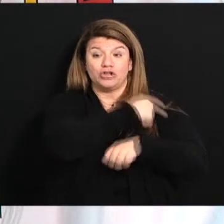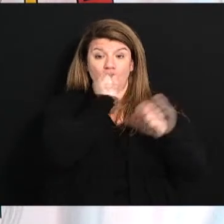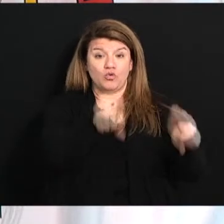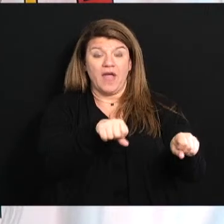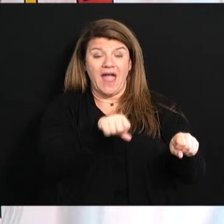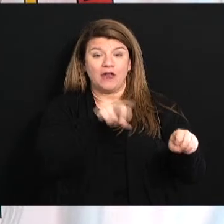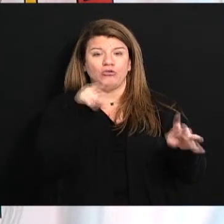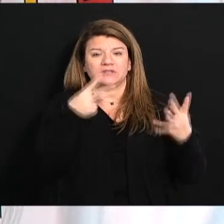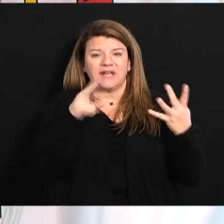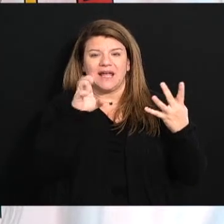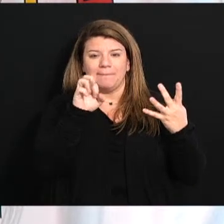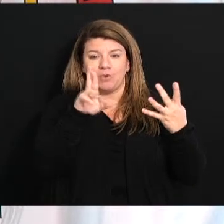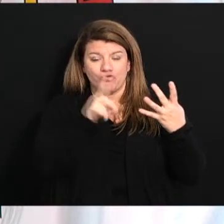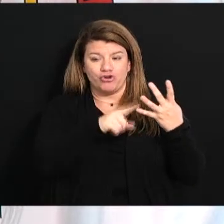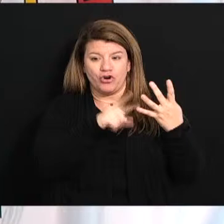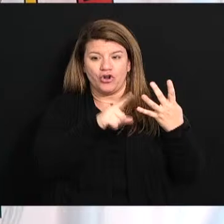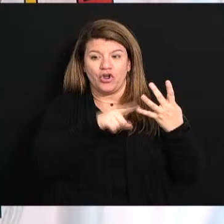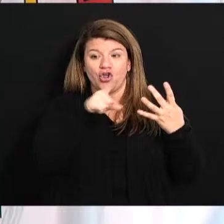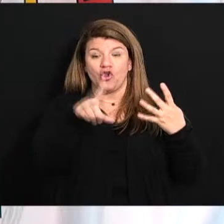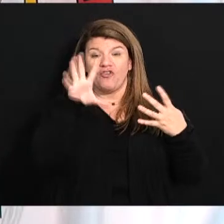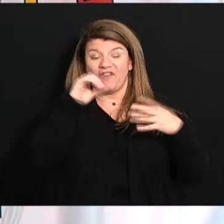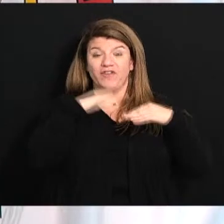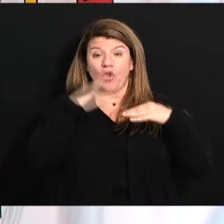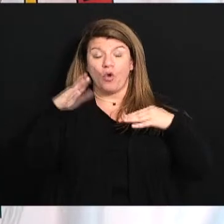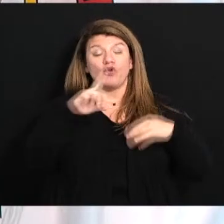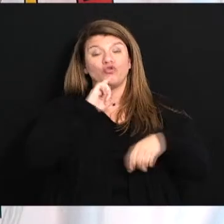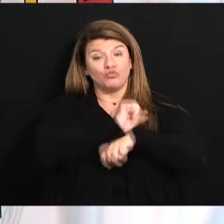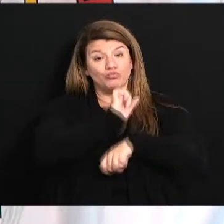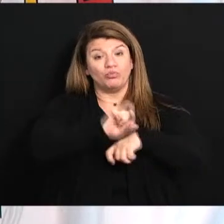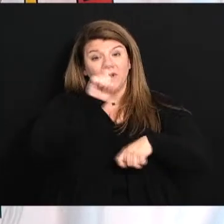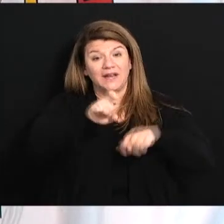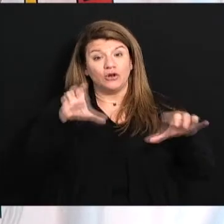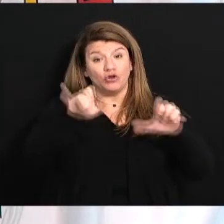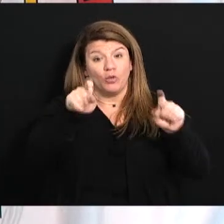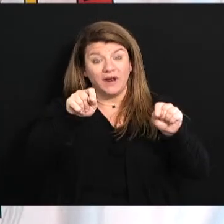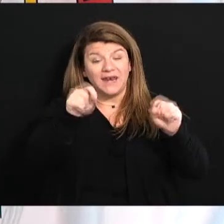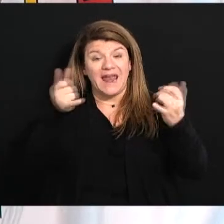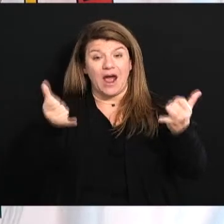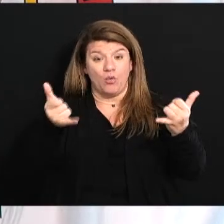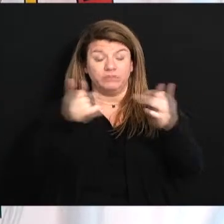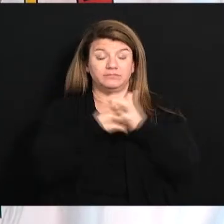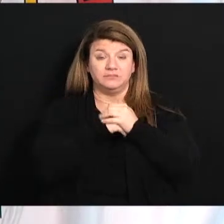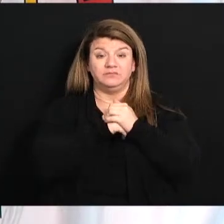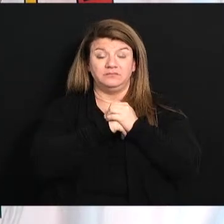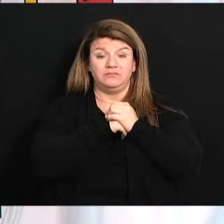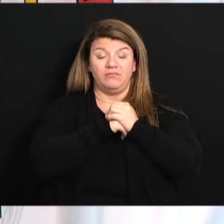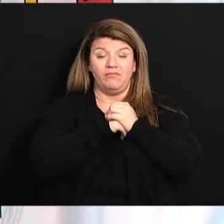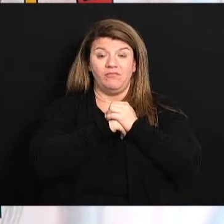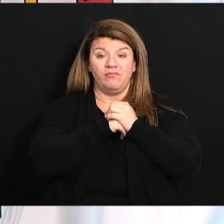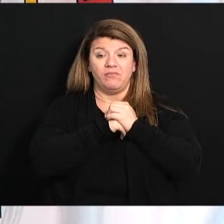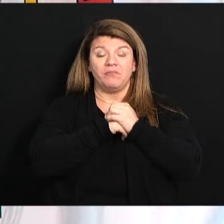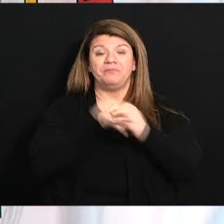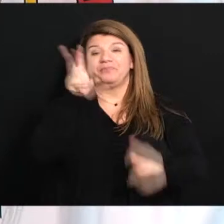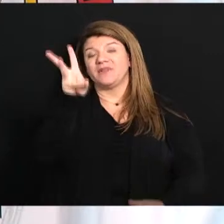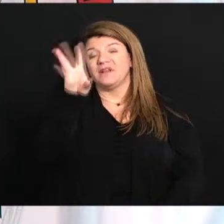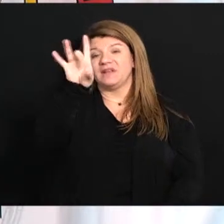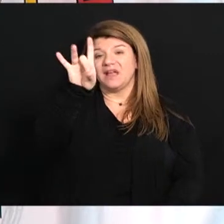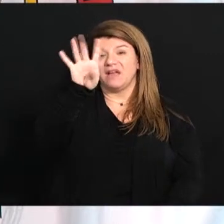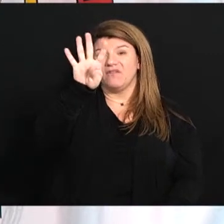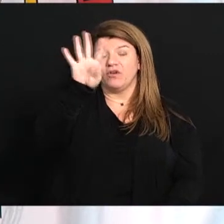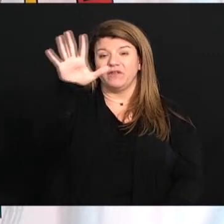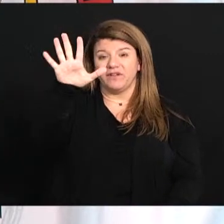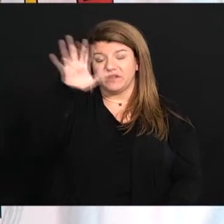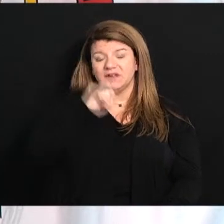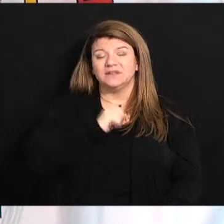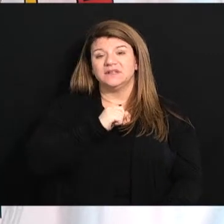second booster shot, and you're 50 and older, you really need to be doing that bad right now. The 6,845th